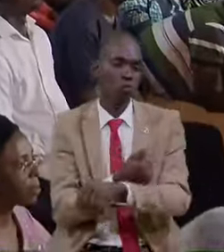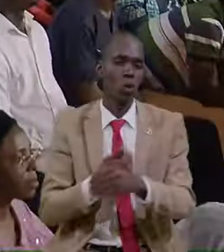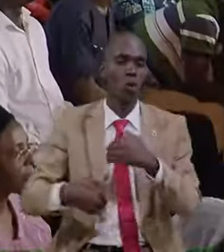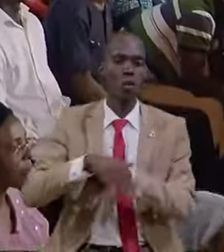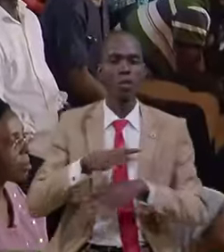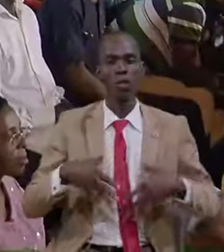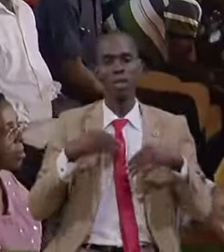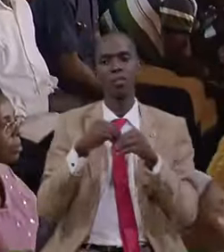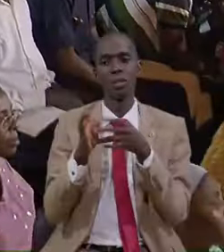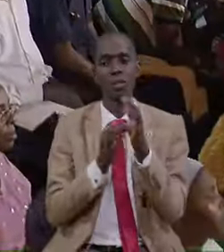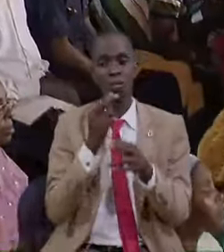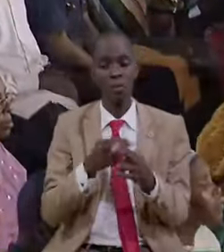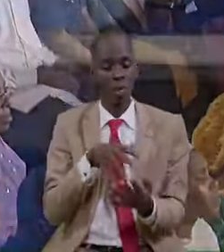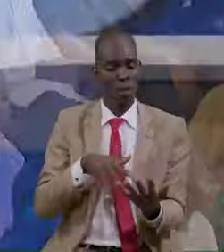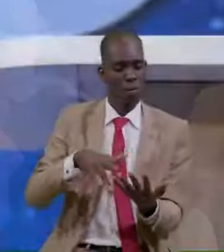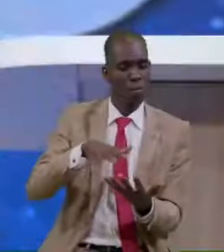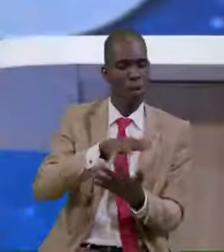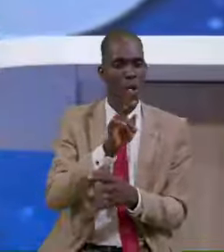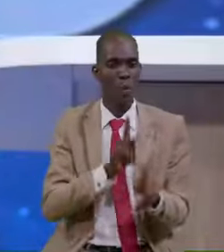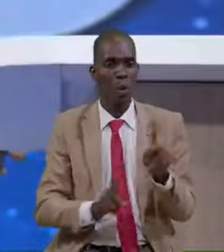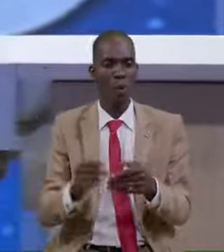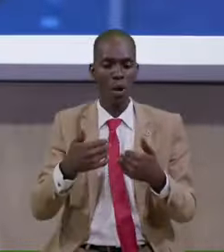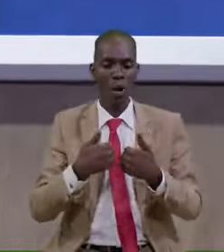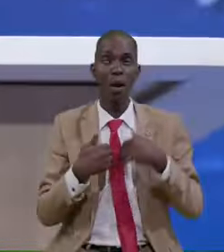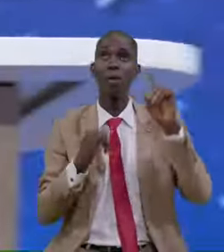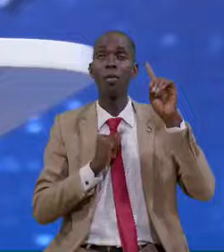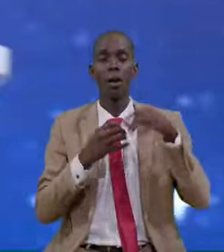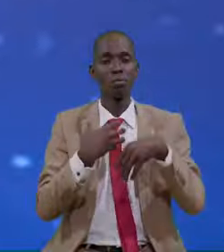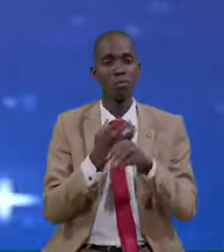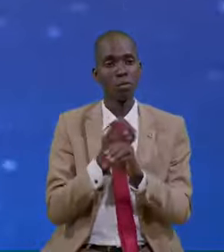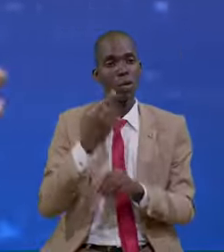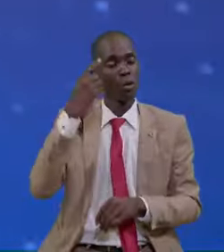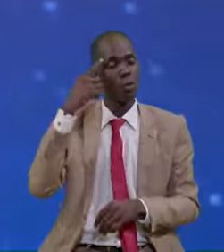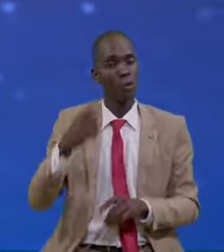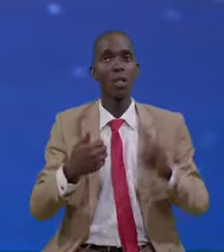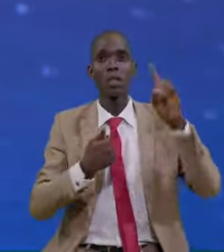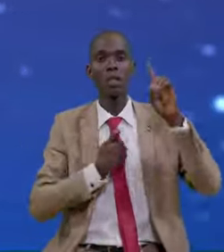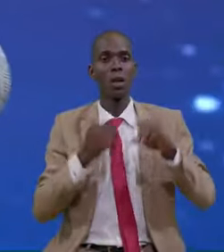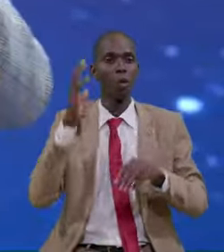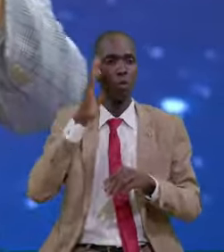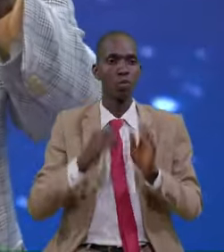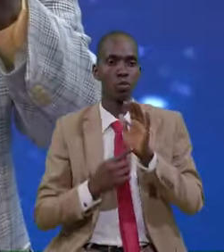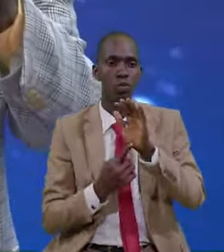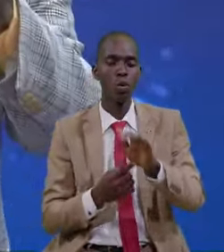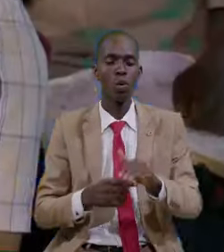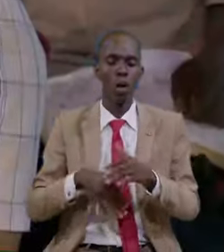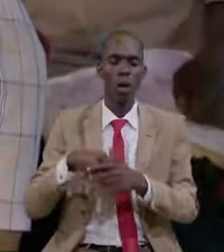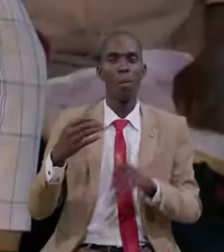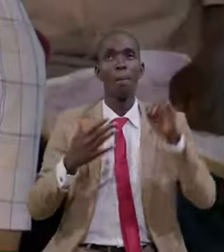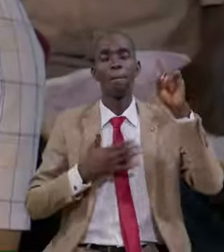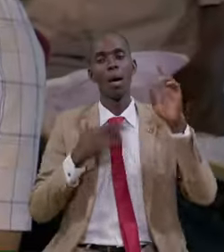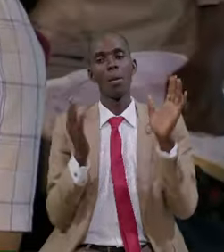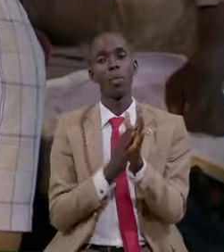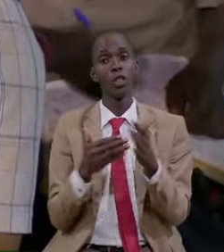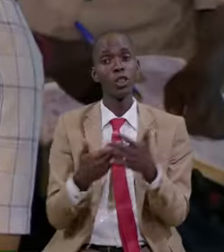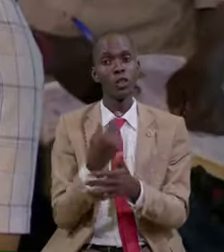for myself. They shall show forth my praise. A new day is starting for you today.